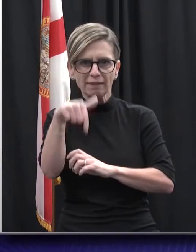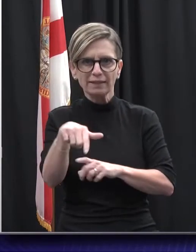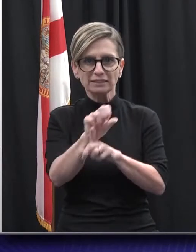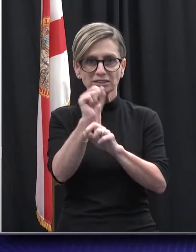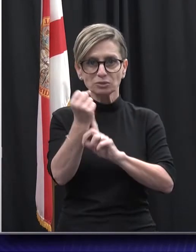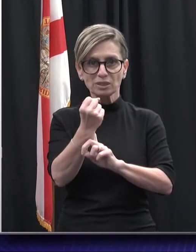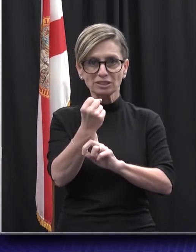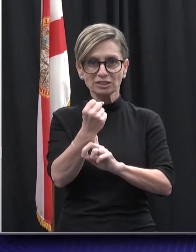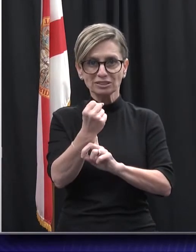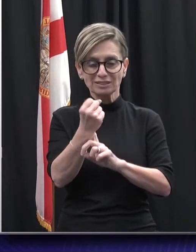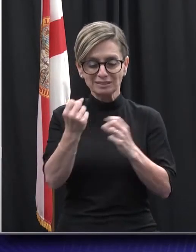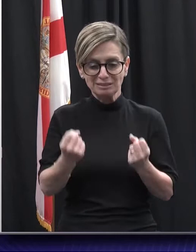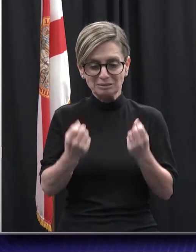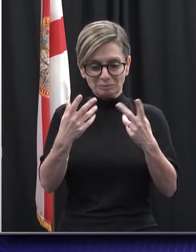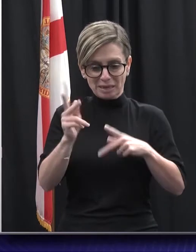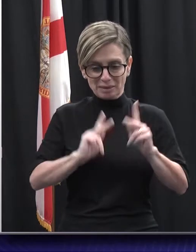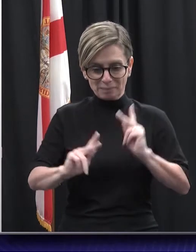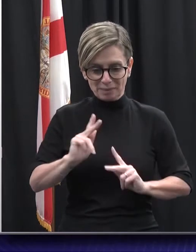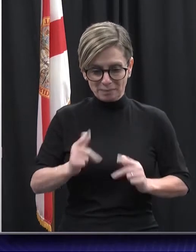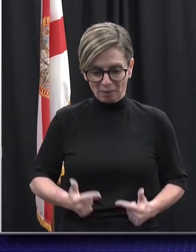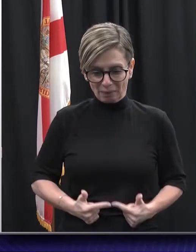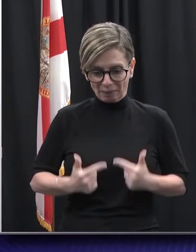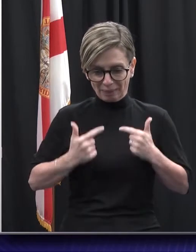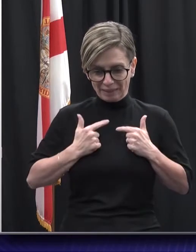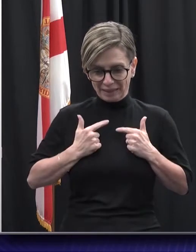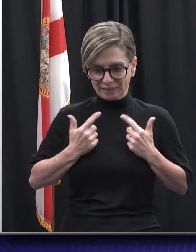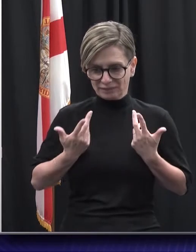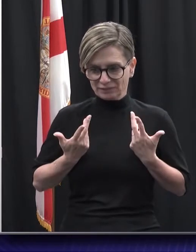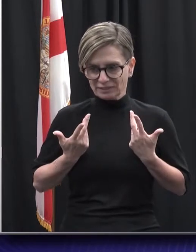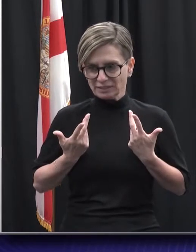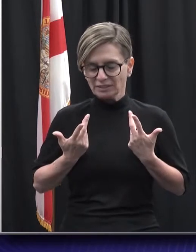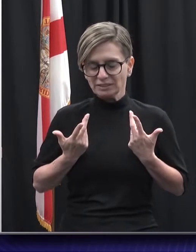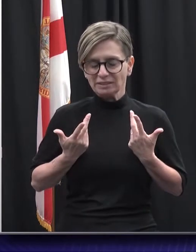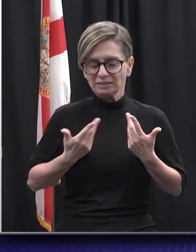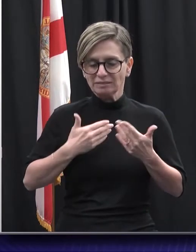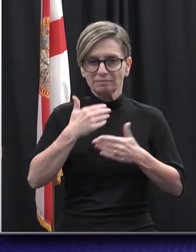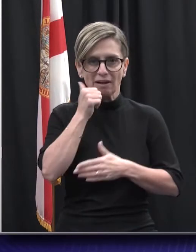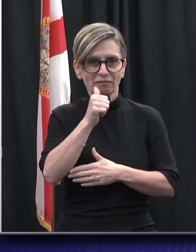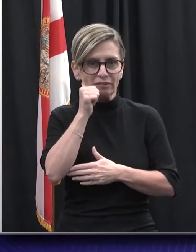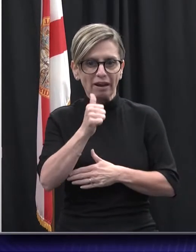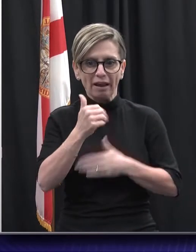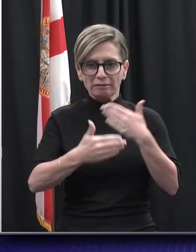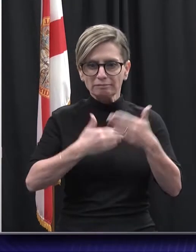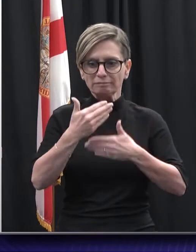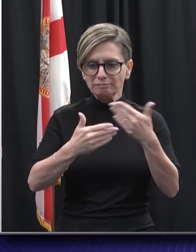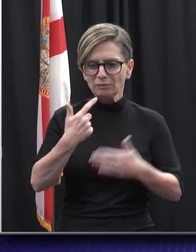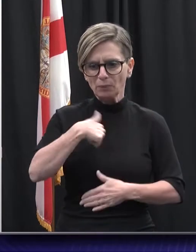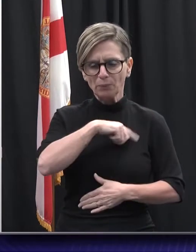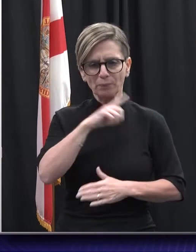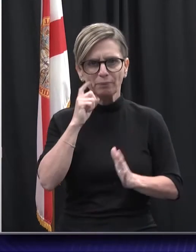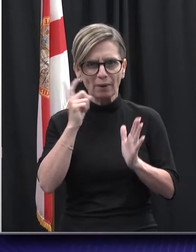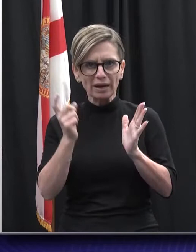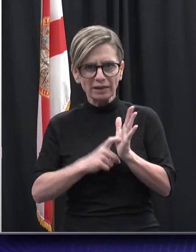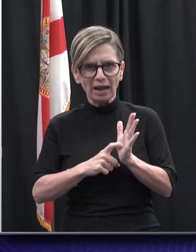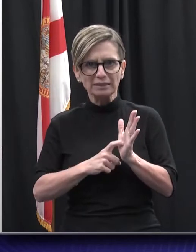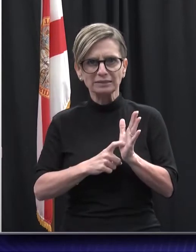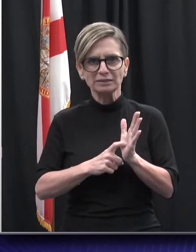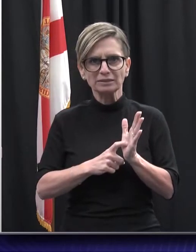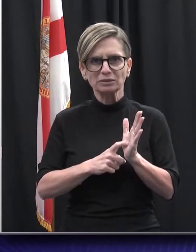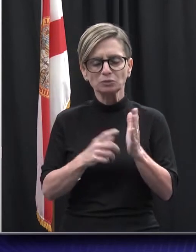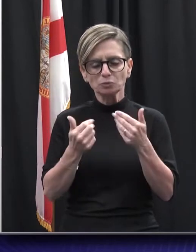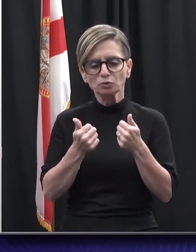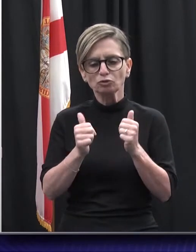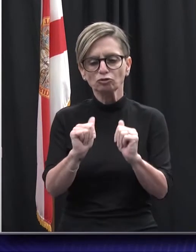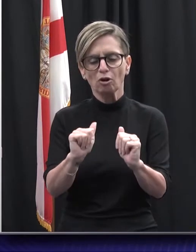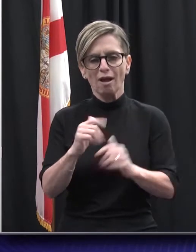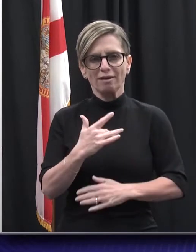live just one crisis away from a dependency, we all recognize that. And I think we're all just hanging on to something that makes us feel